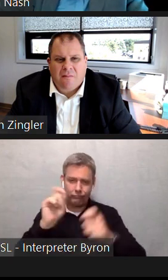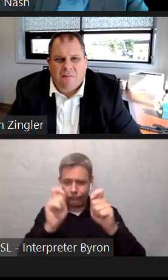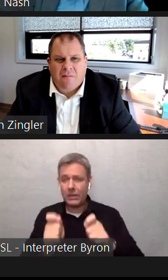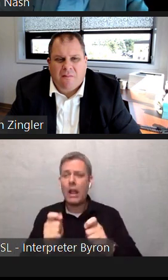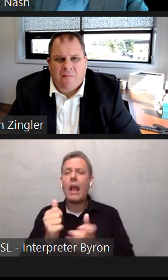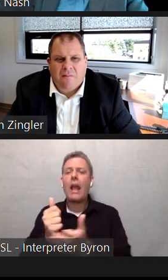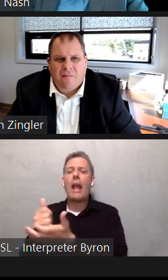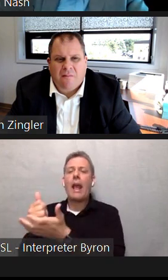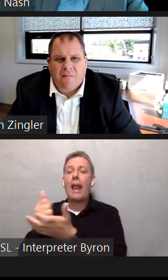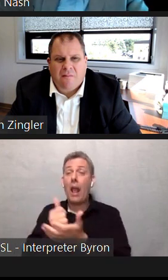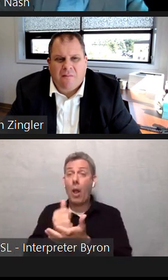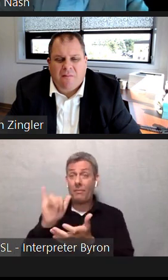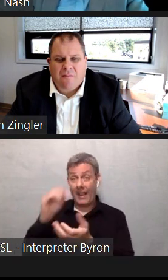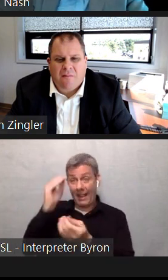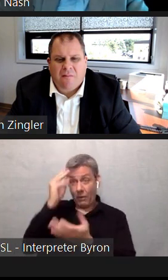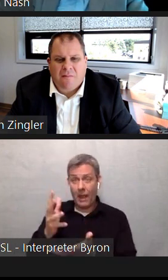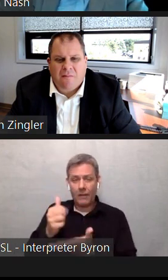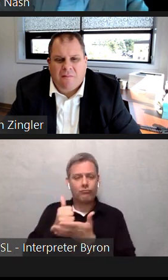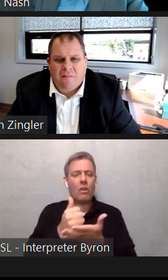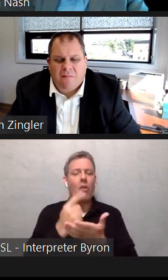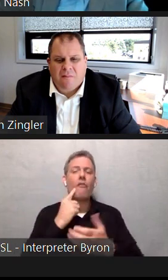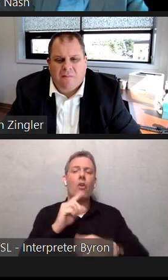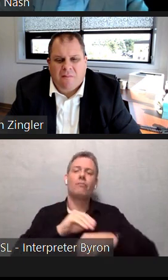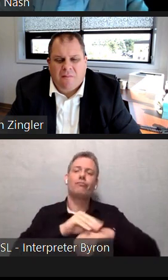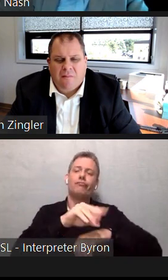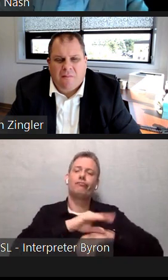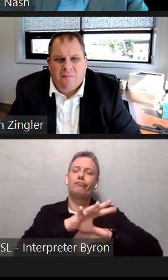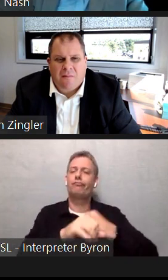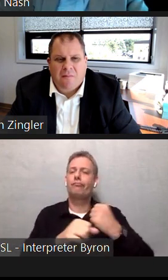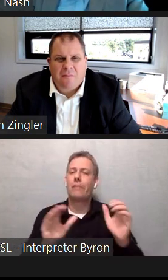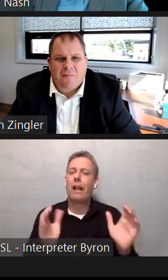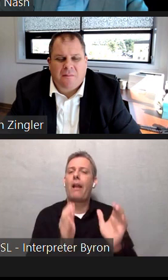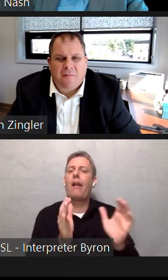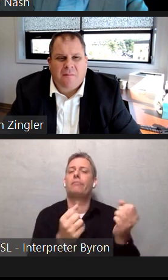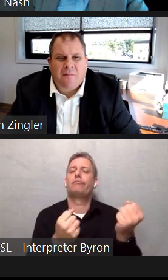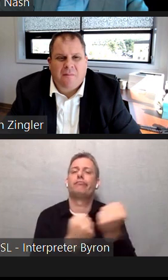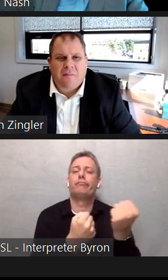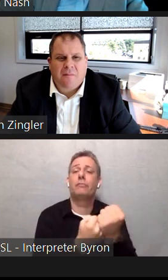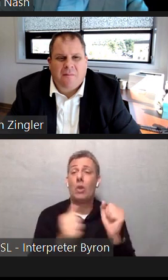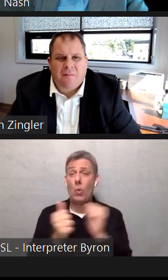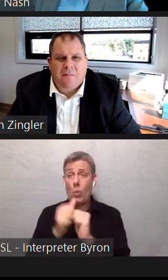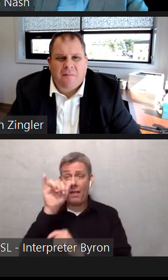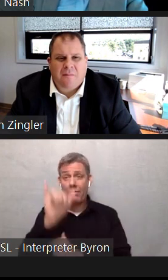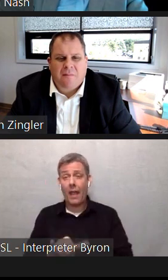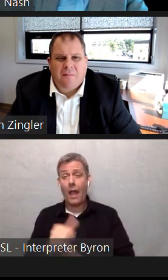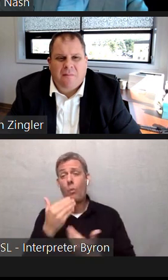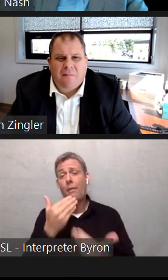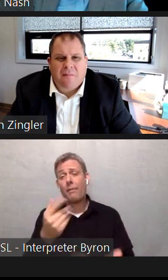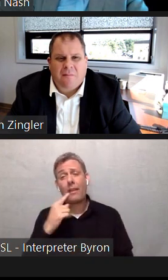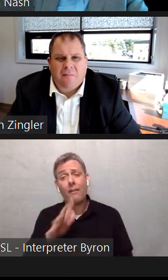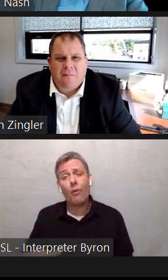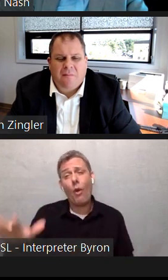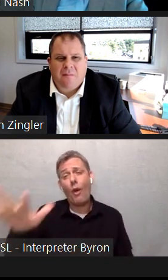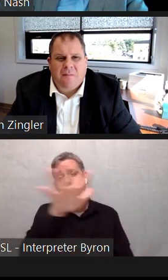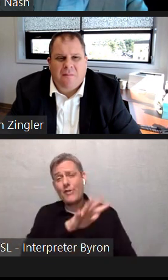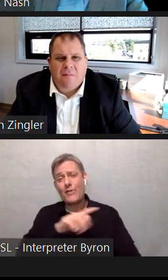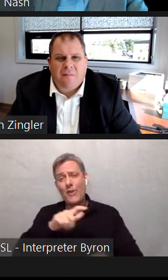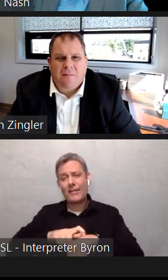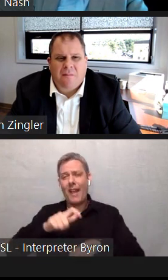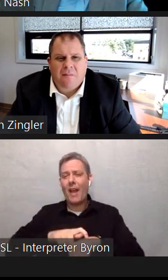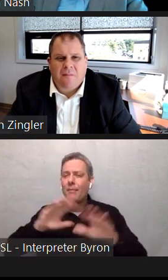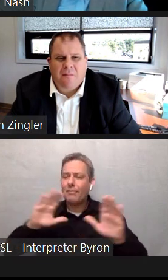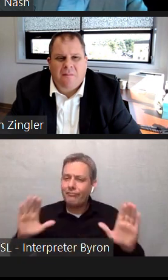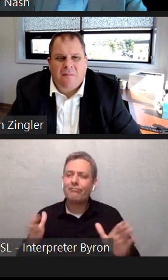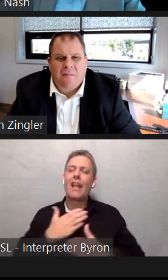and education, much as we've done here today. And so with that, we thank you all for your time, and enjoy convention,